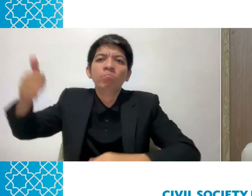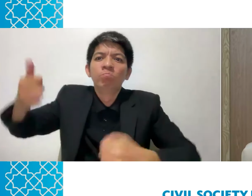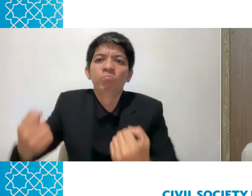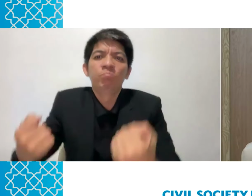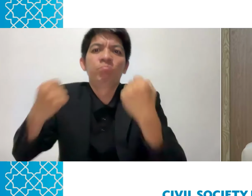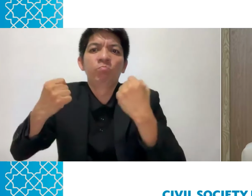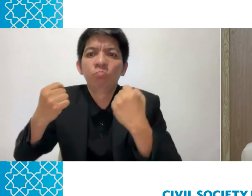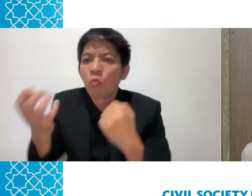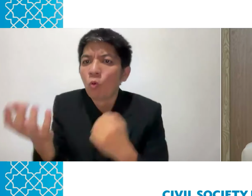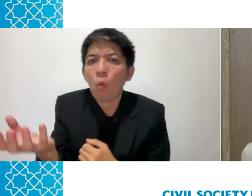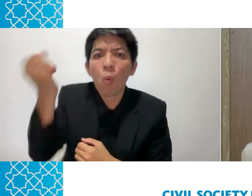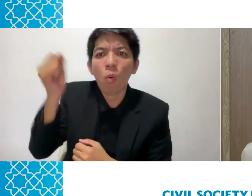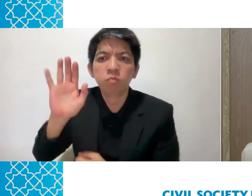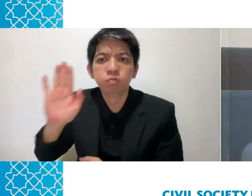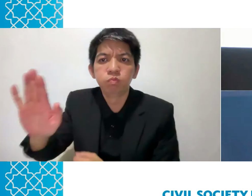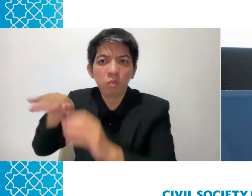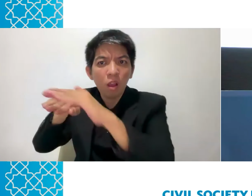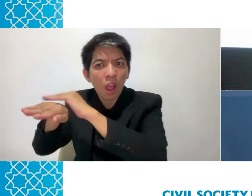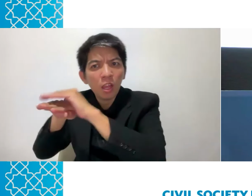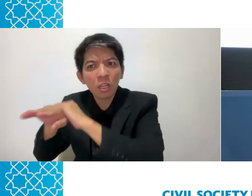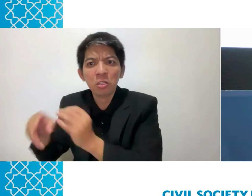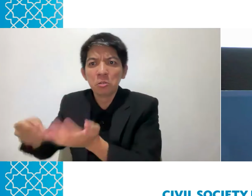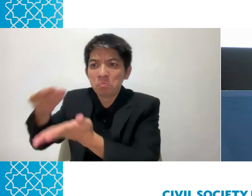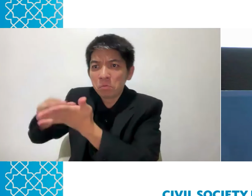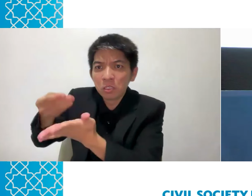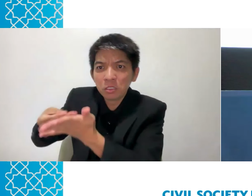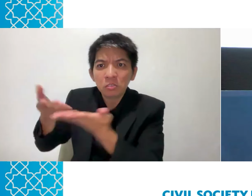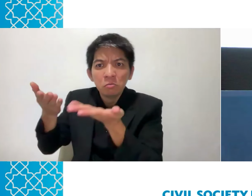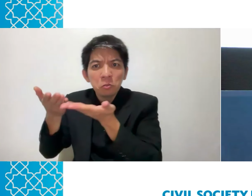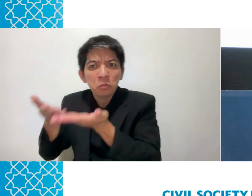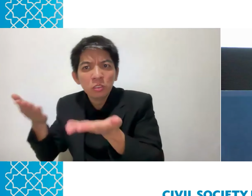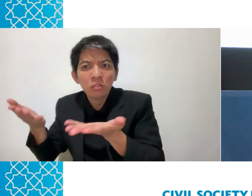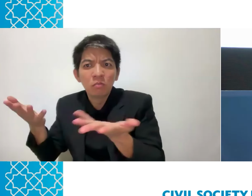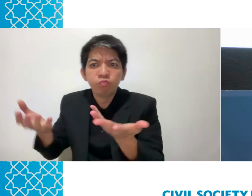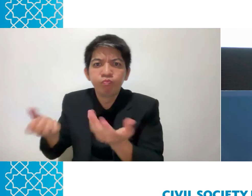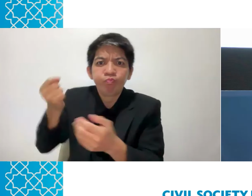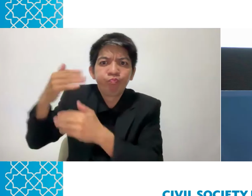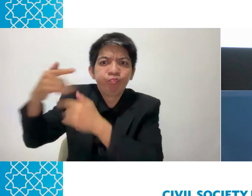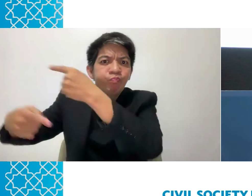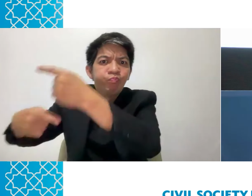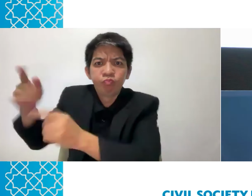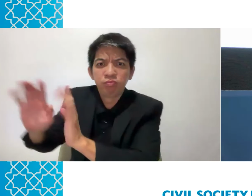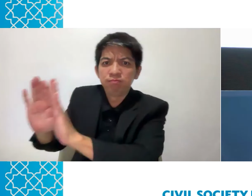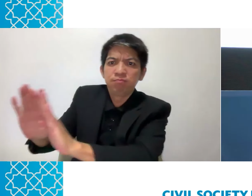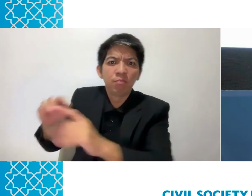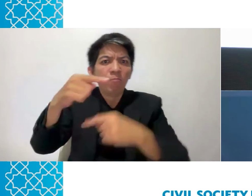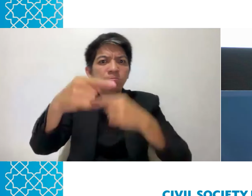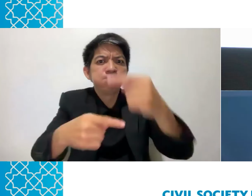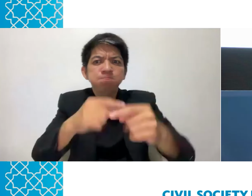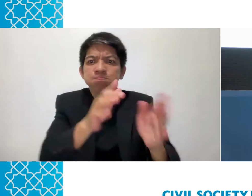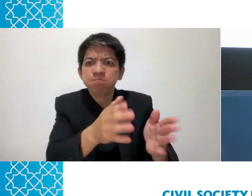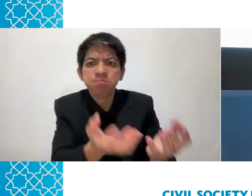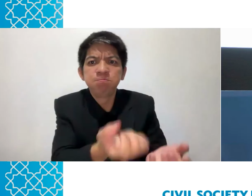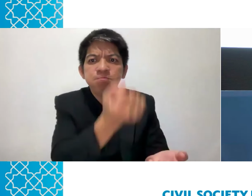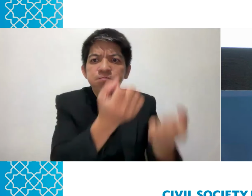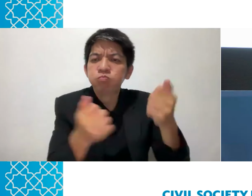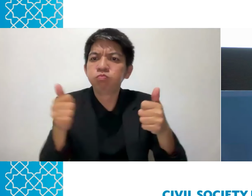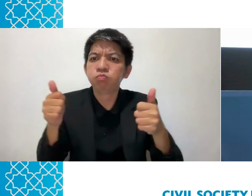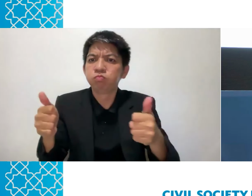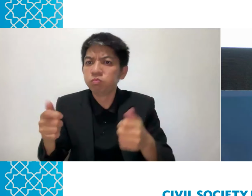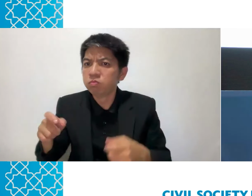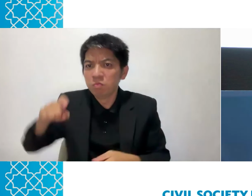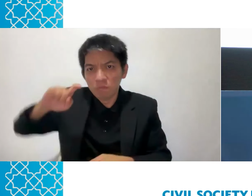finance as they go, and then also to engage in genuine policy dialogue with